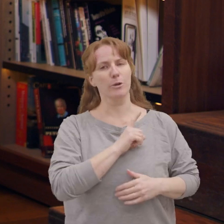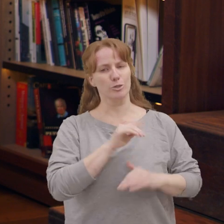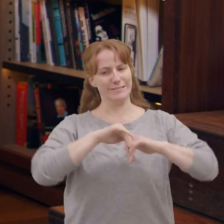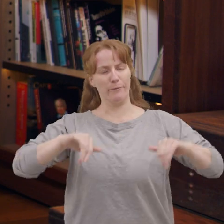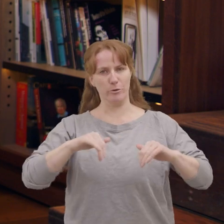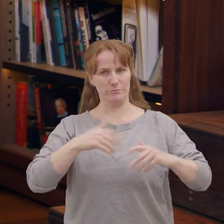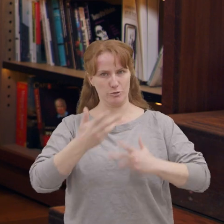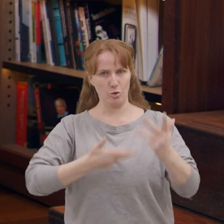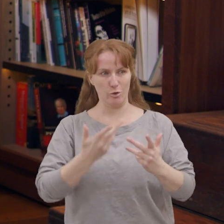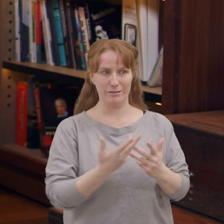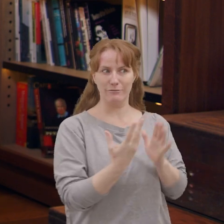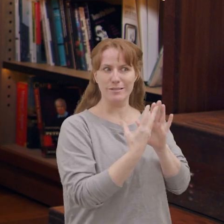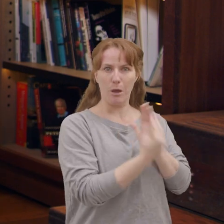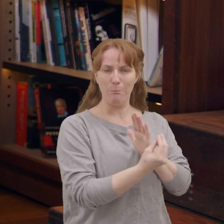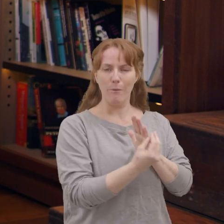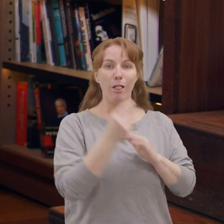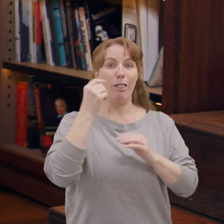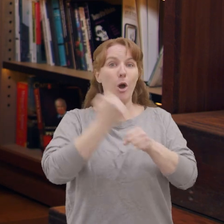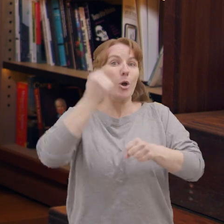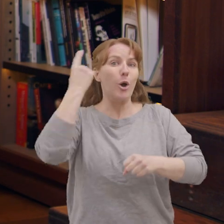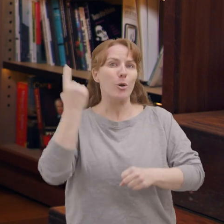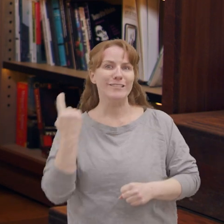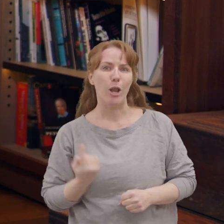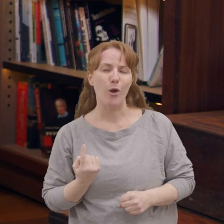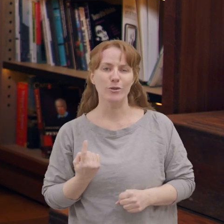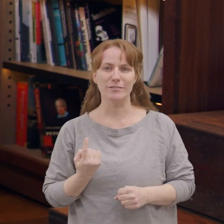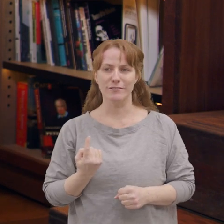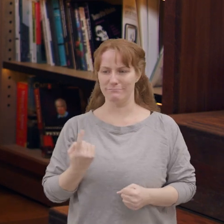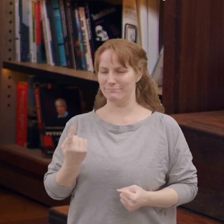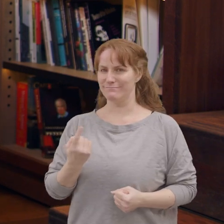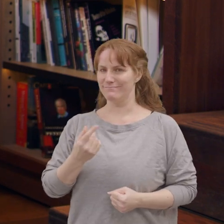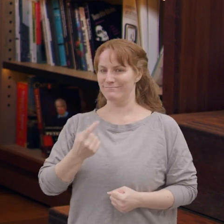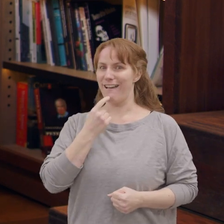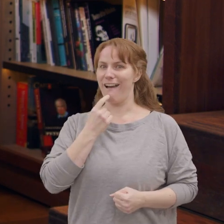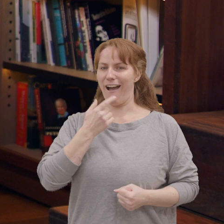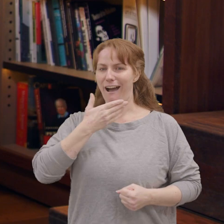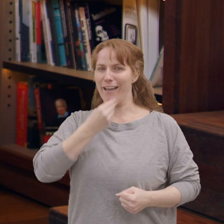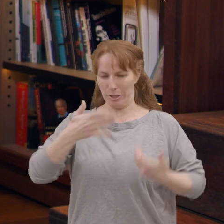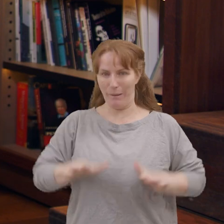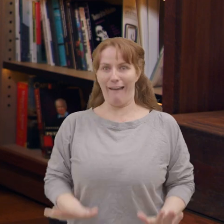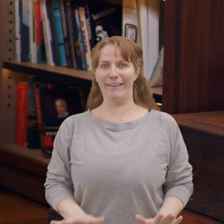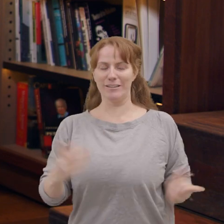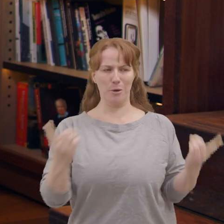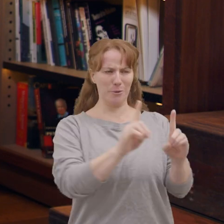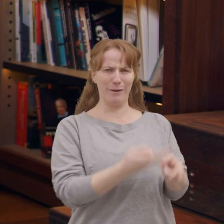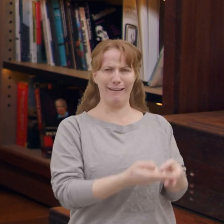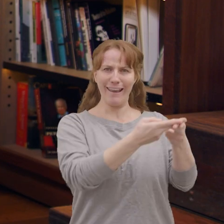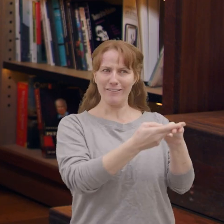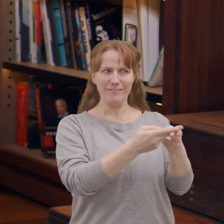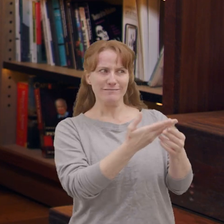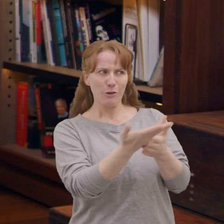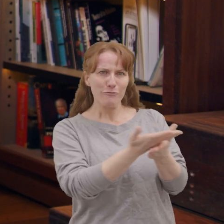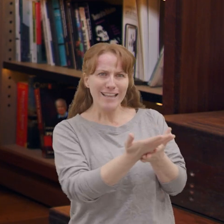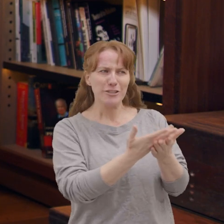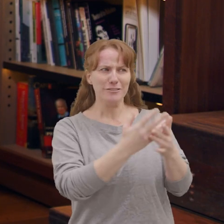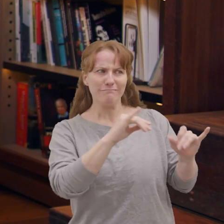from the same story. You could have Goldilocks and Iron Man stuck in a lift together. Would they get along? Would they bicker? Would they fight?